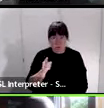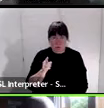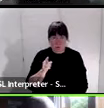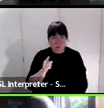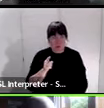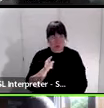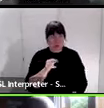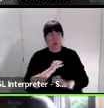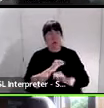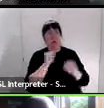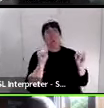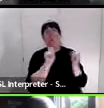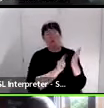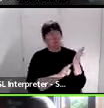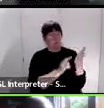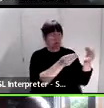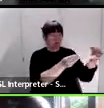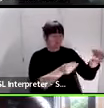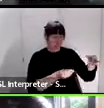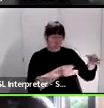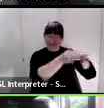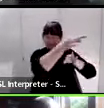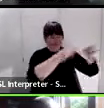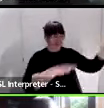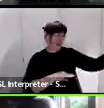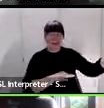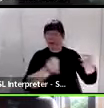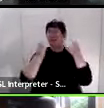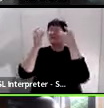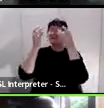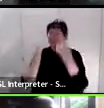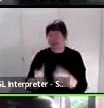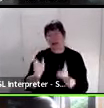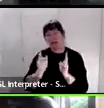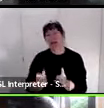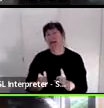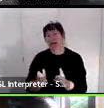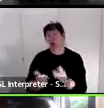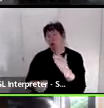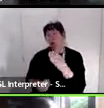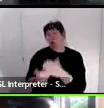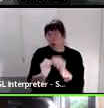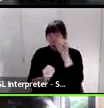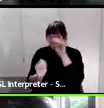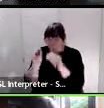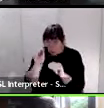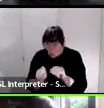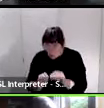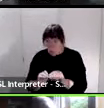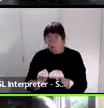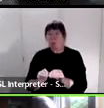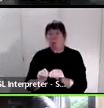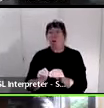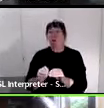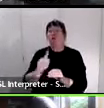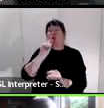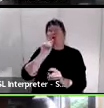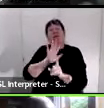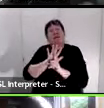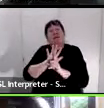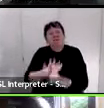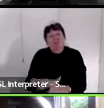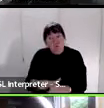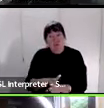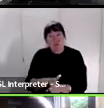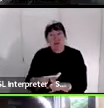piece of legislation back to the drawing board and come up with something that's going to have something that's enforceable so that